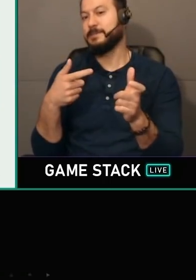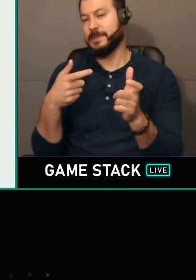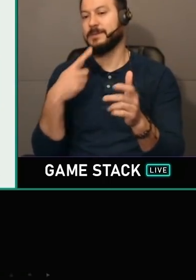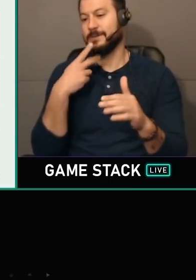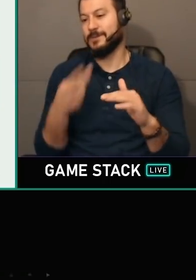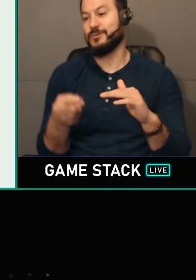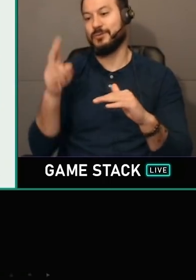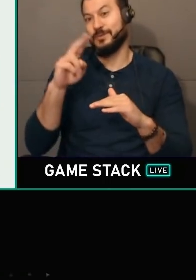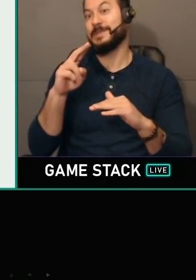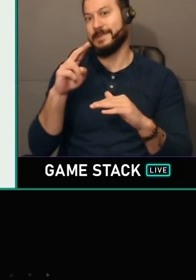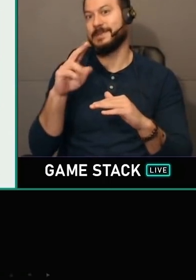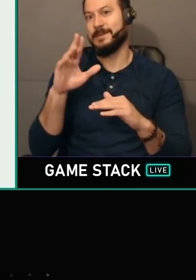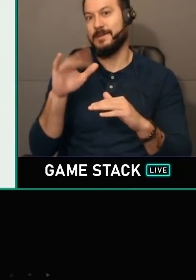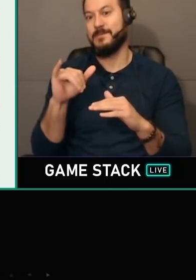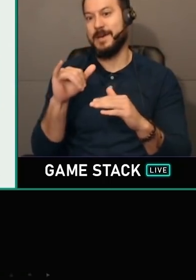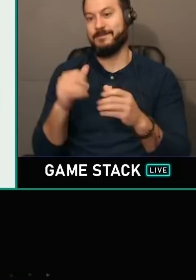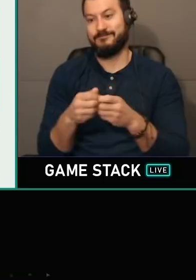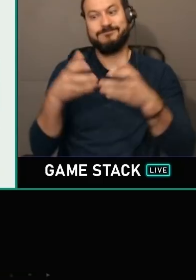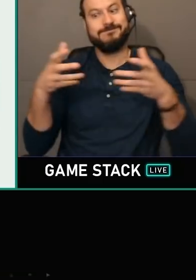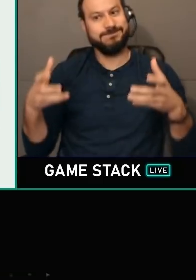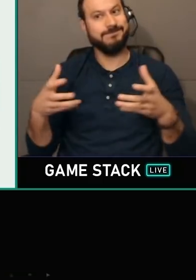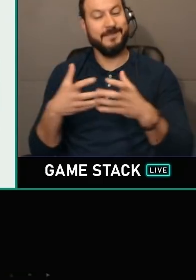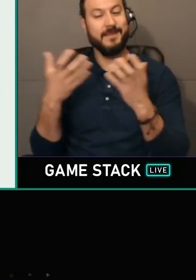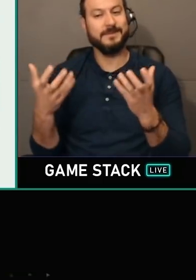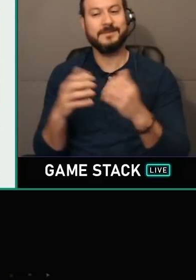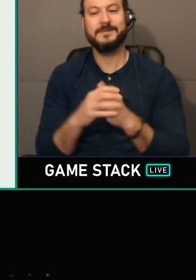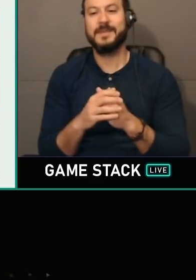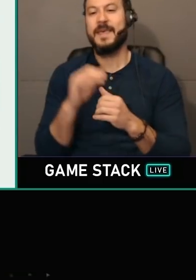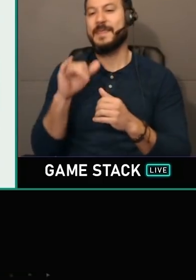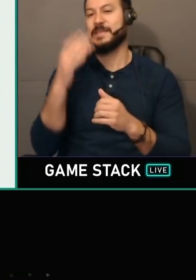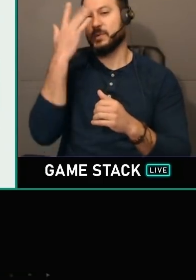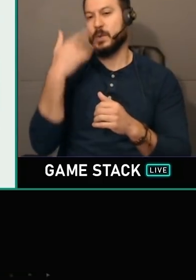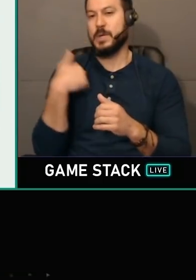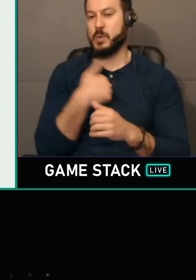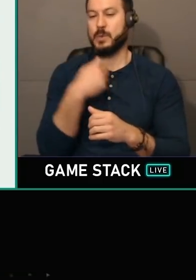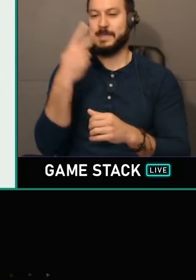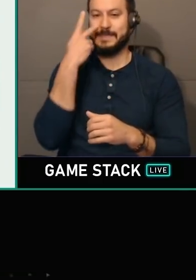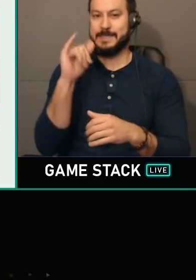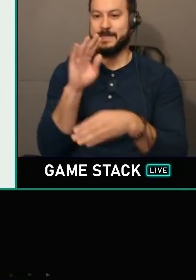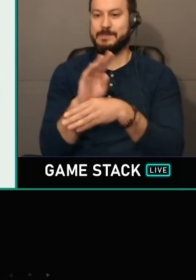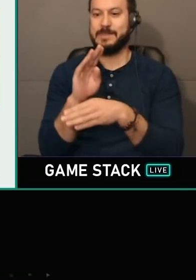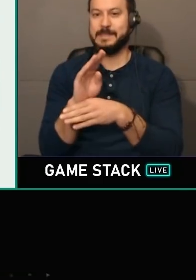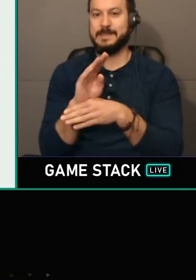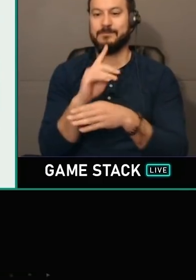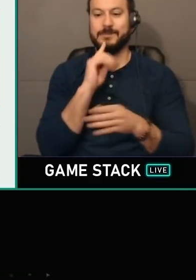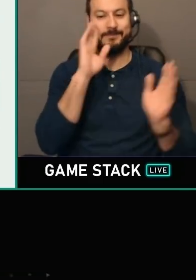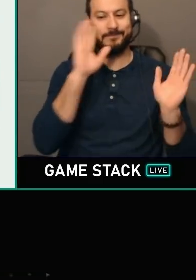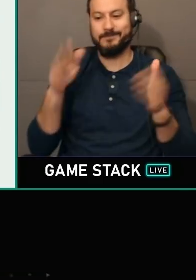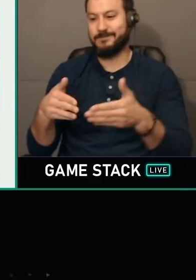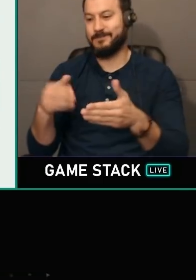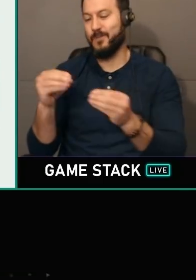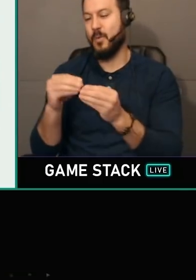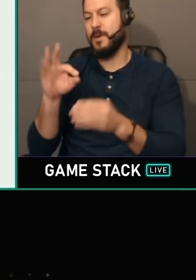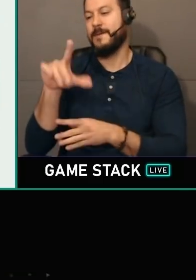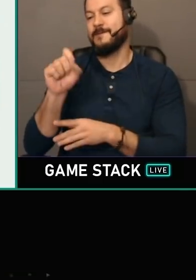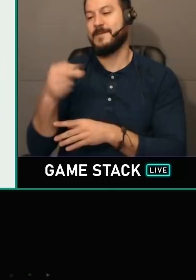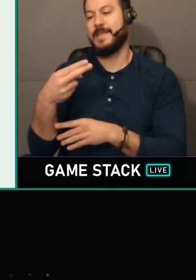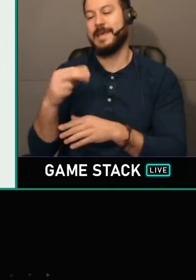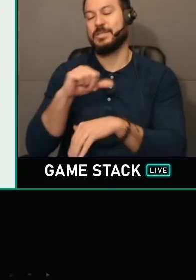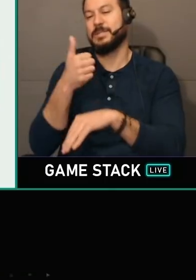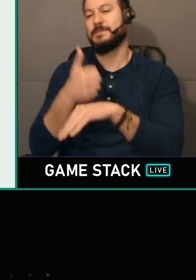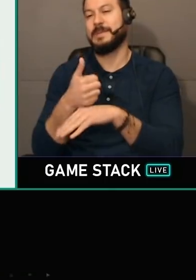by an order of magnitude. That is why we have seen the industry move towards more flash-based solutions such